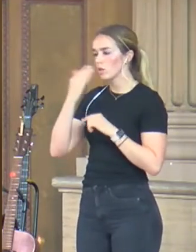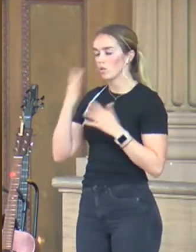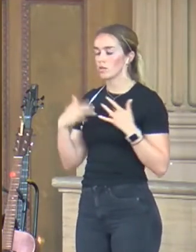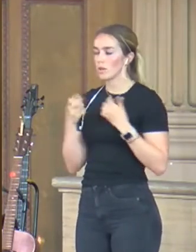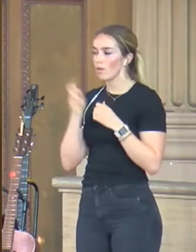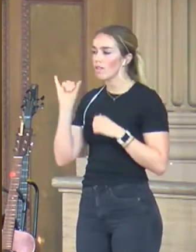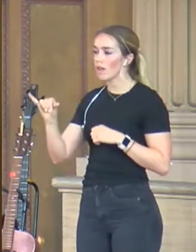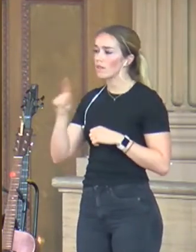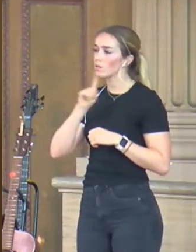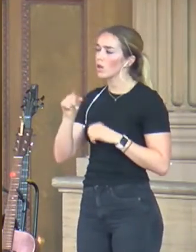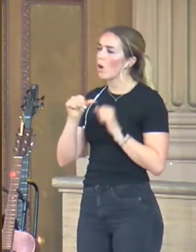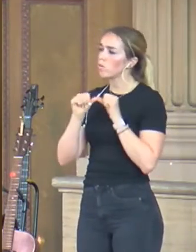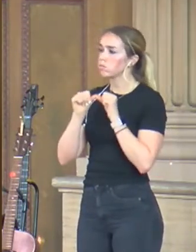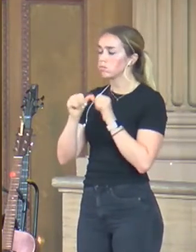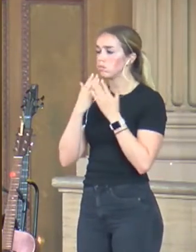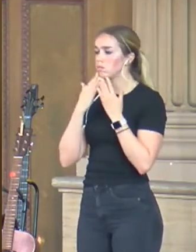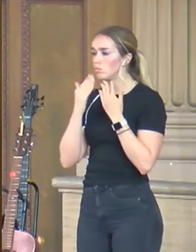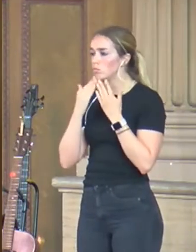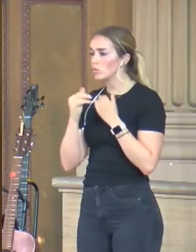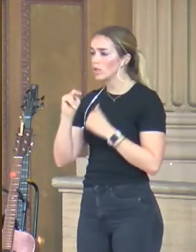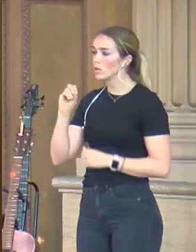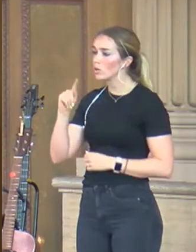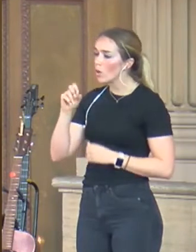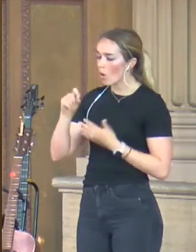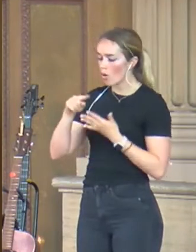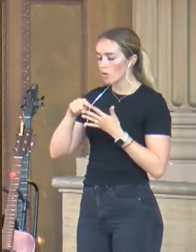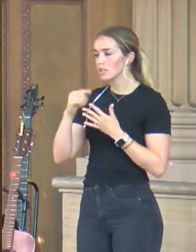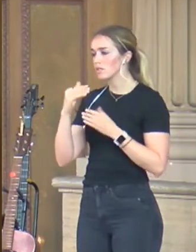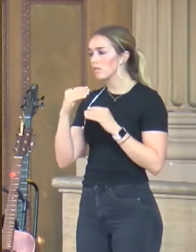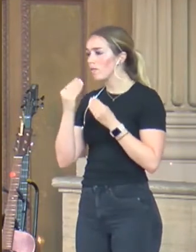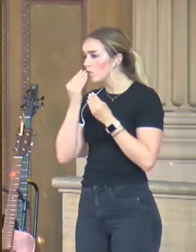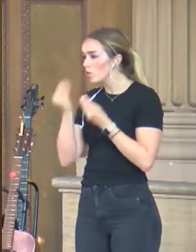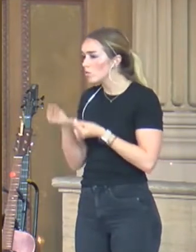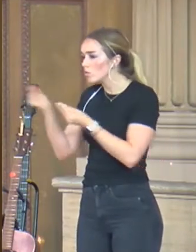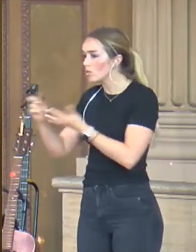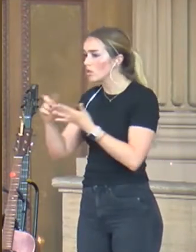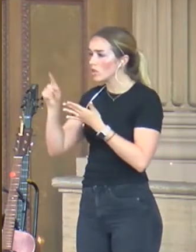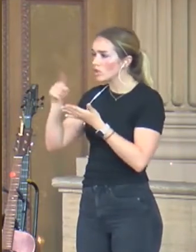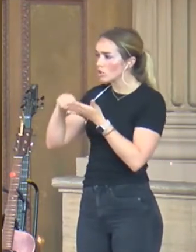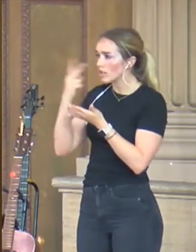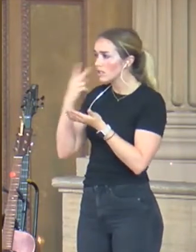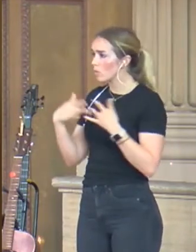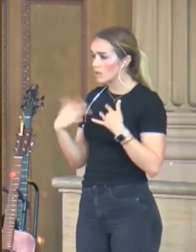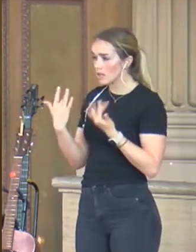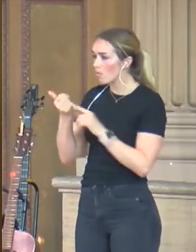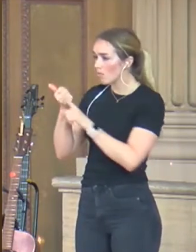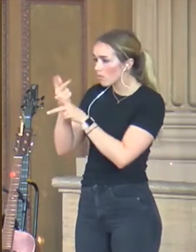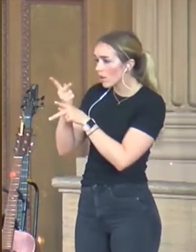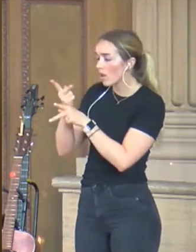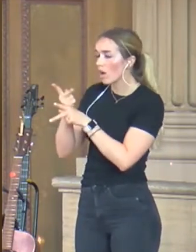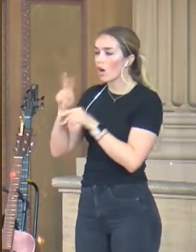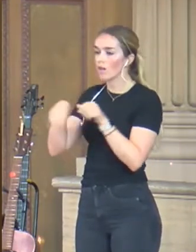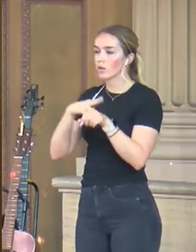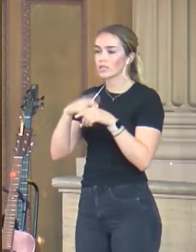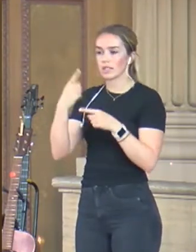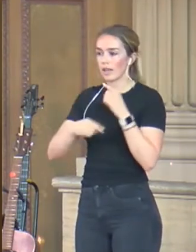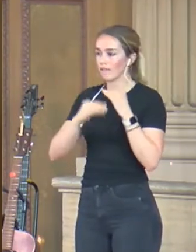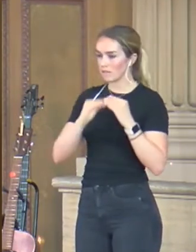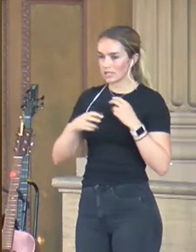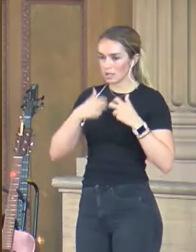and they were so consistently kind with like notes and meals and check-ins and care and just being there. And of course, they couldn't fix